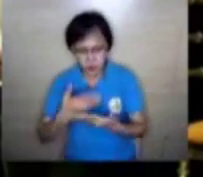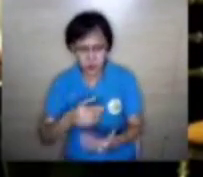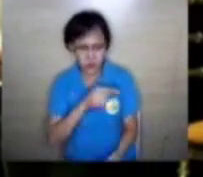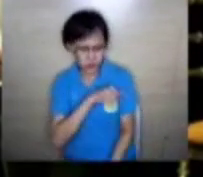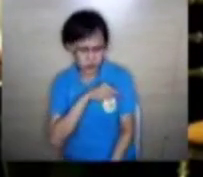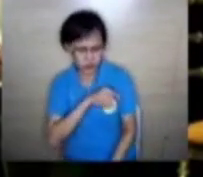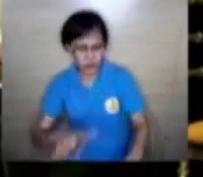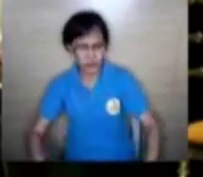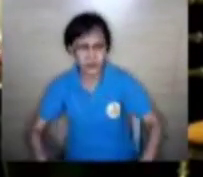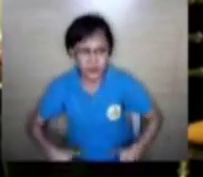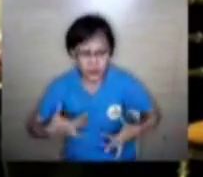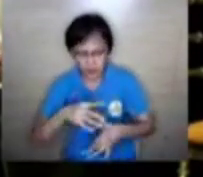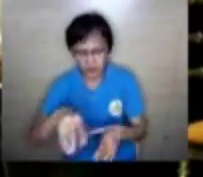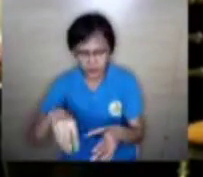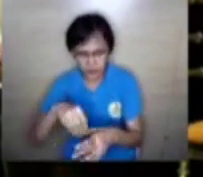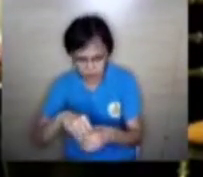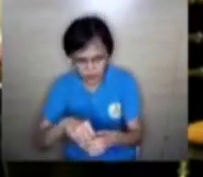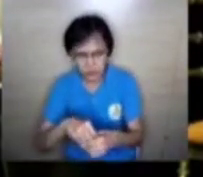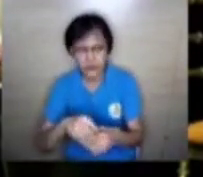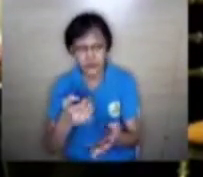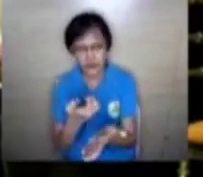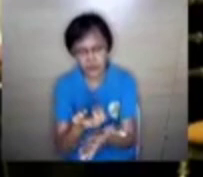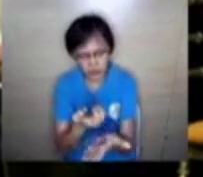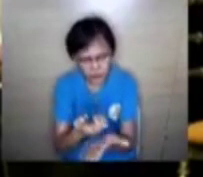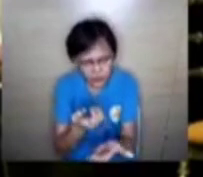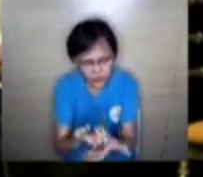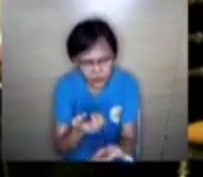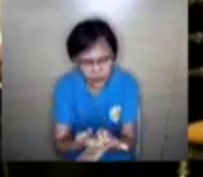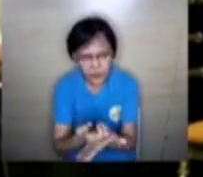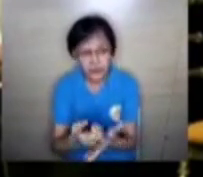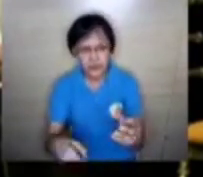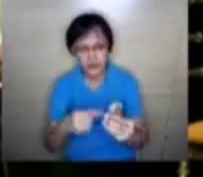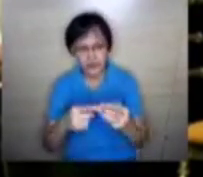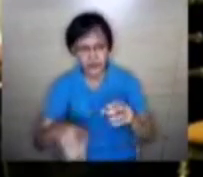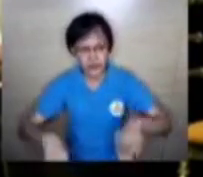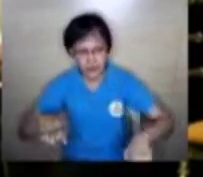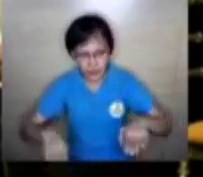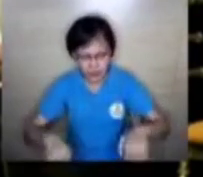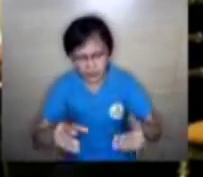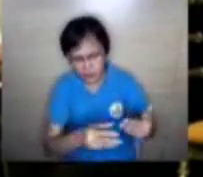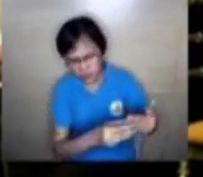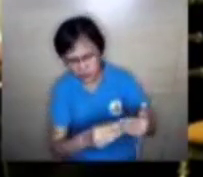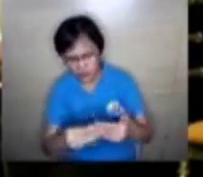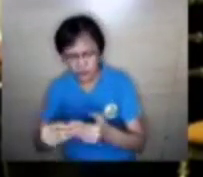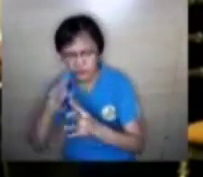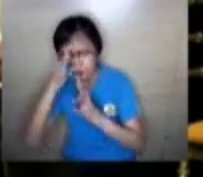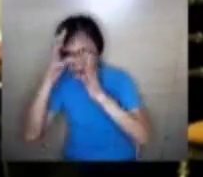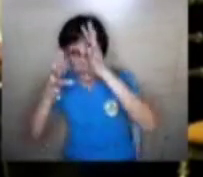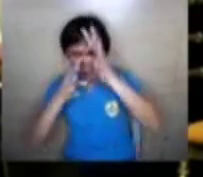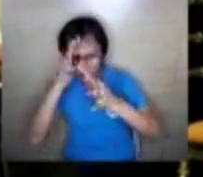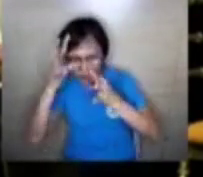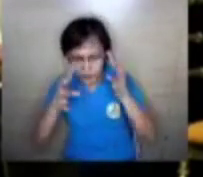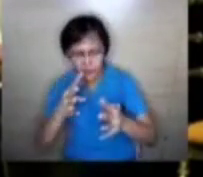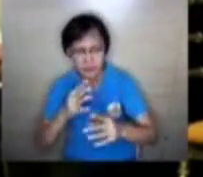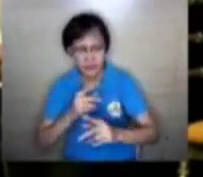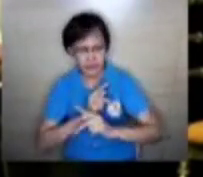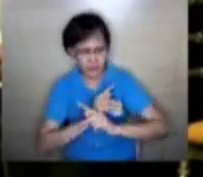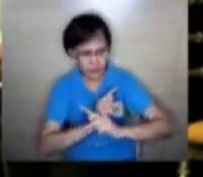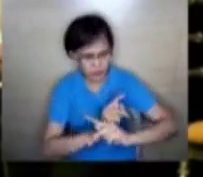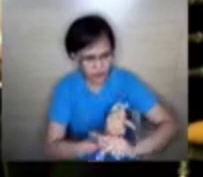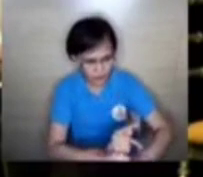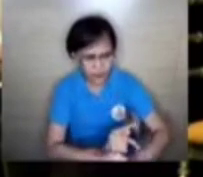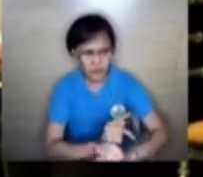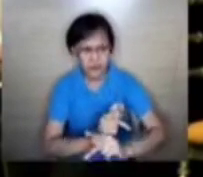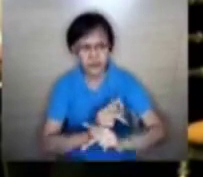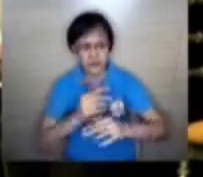and inclusive economy, ecologically balanced environment, and innovative and resilient infrastructure